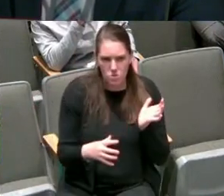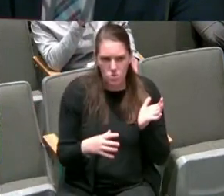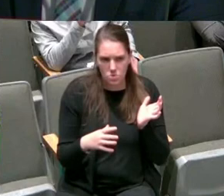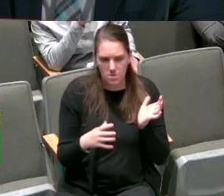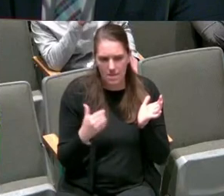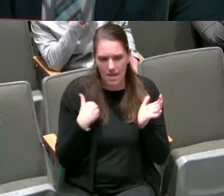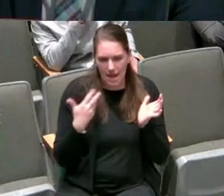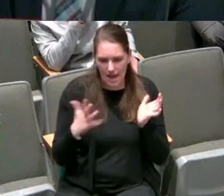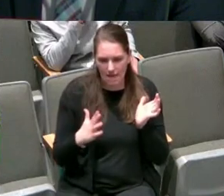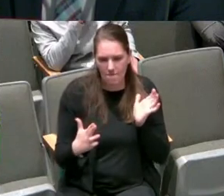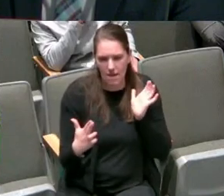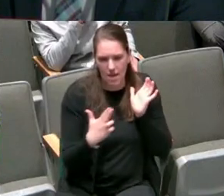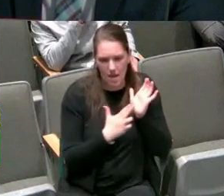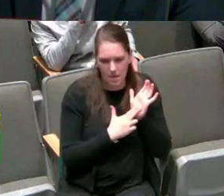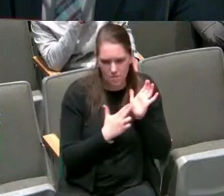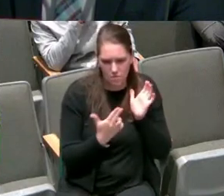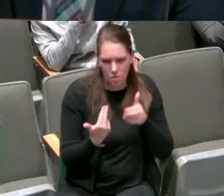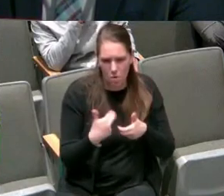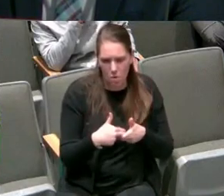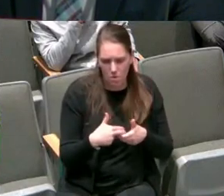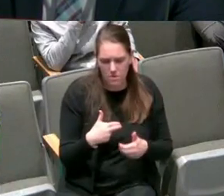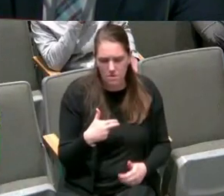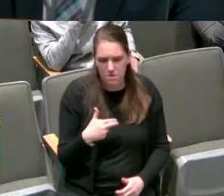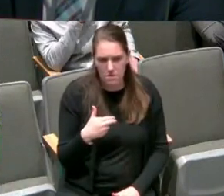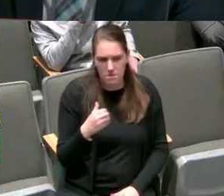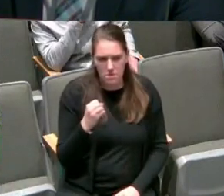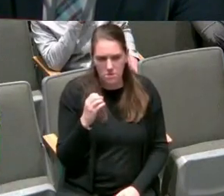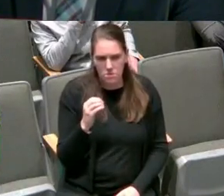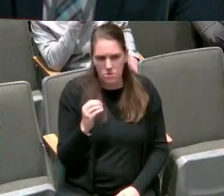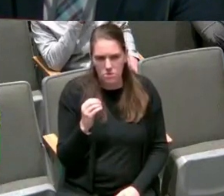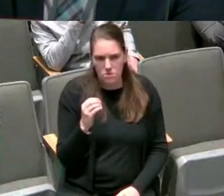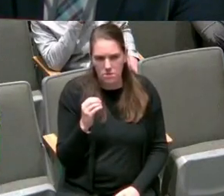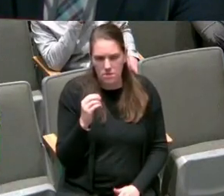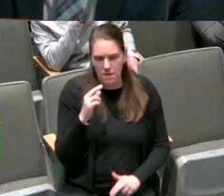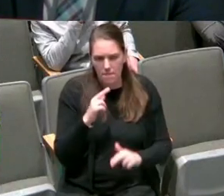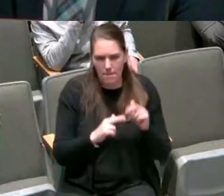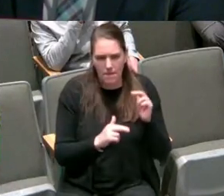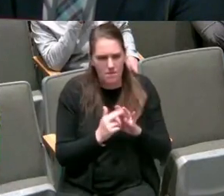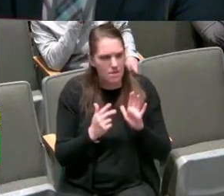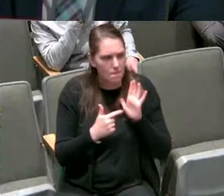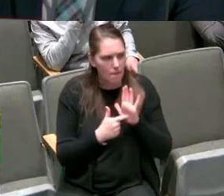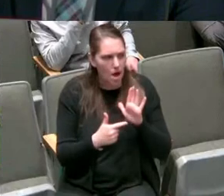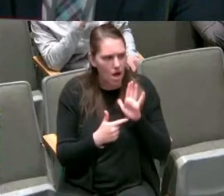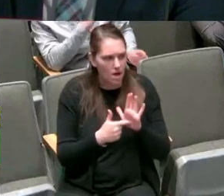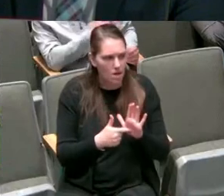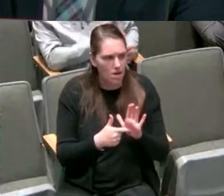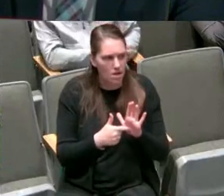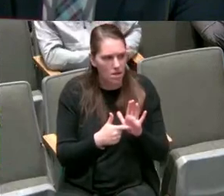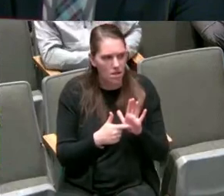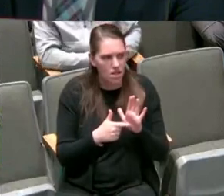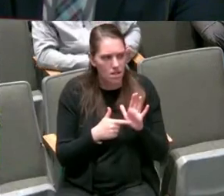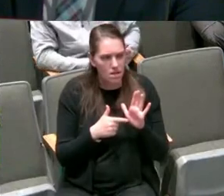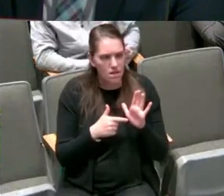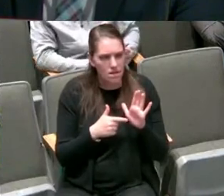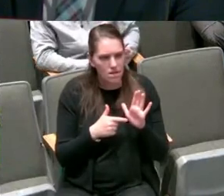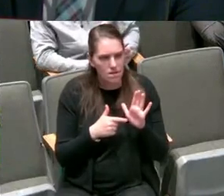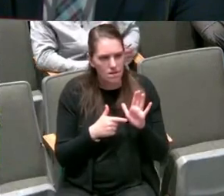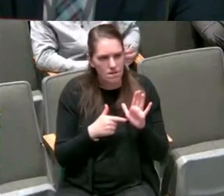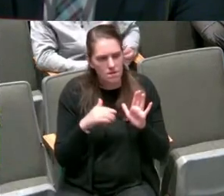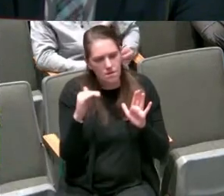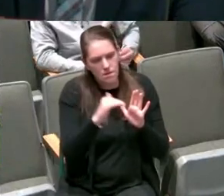enrolled and I think they build a they build the model um